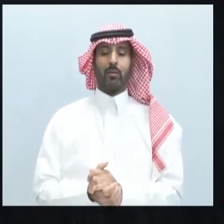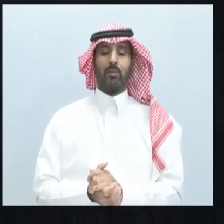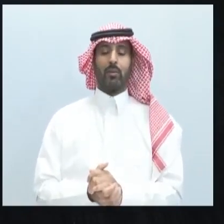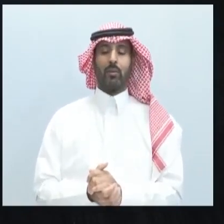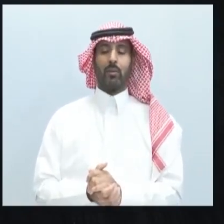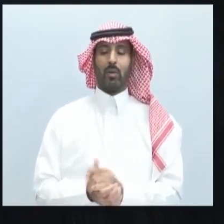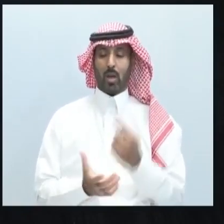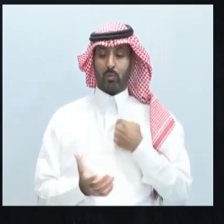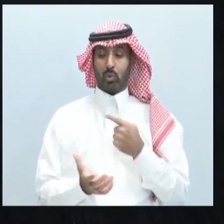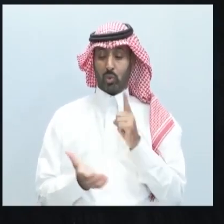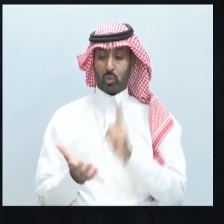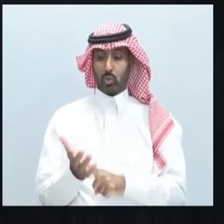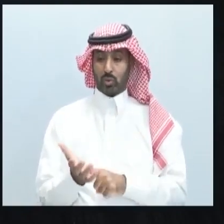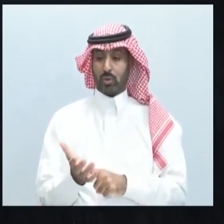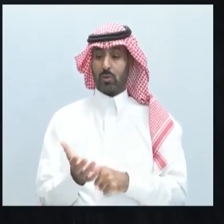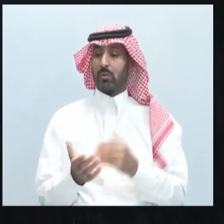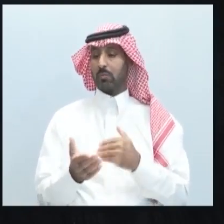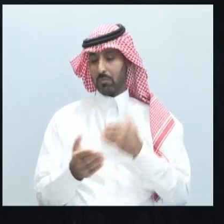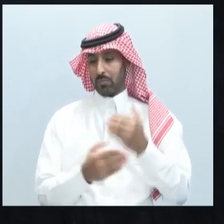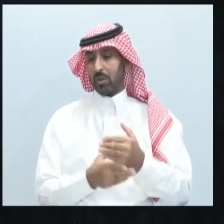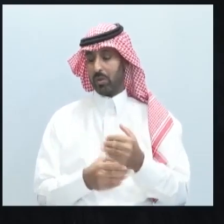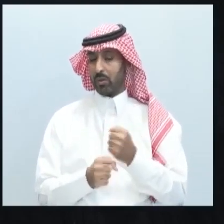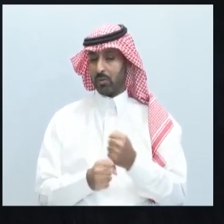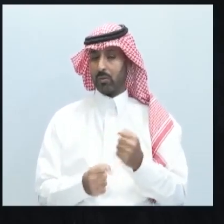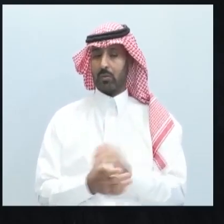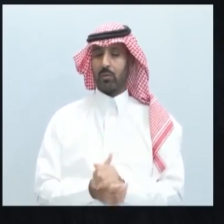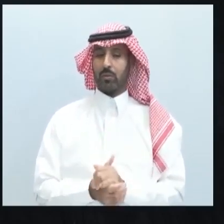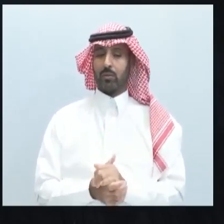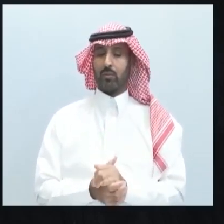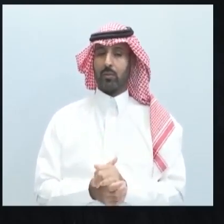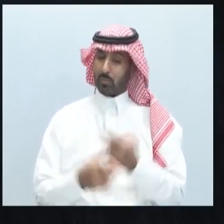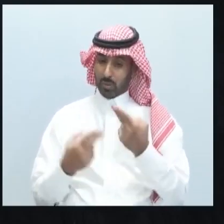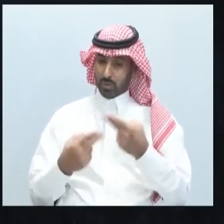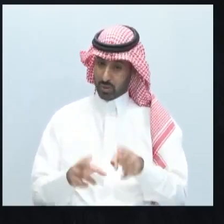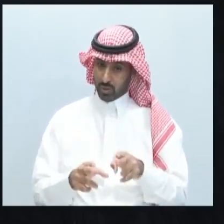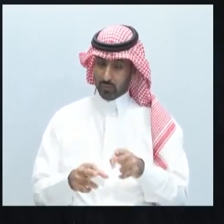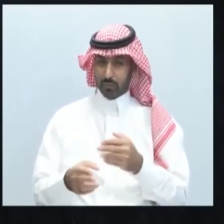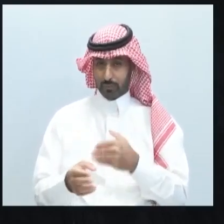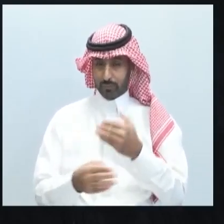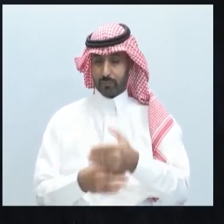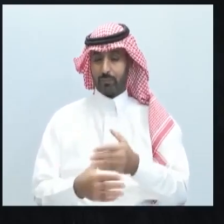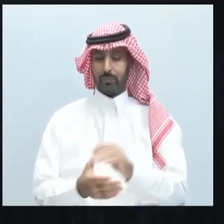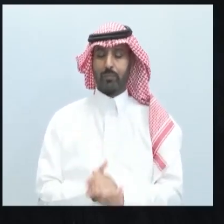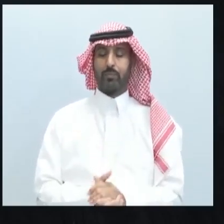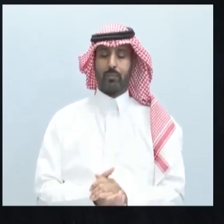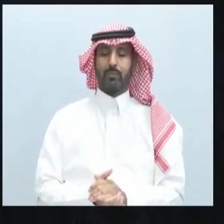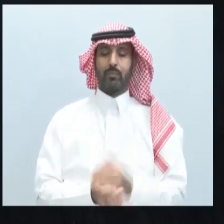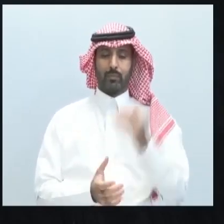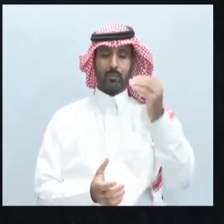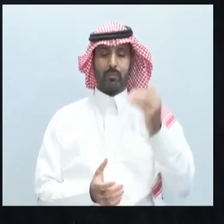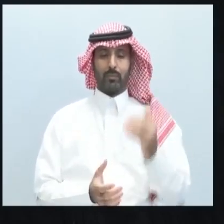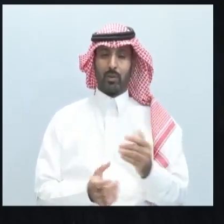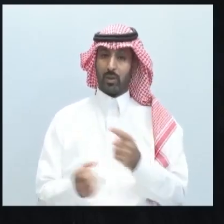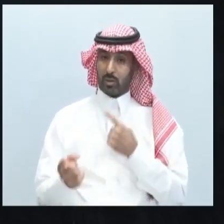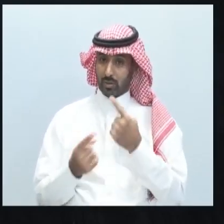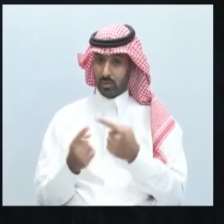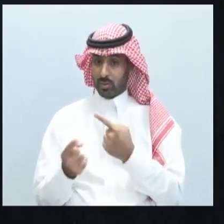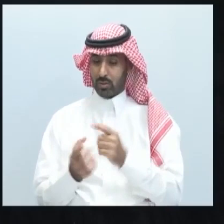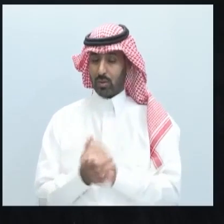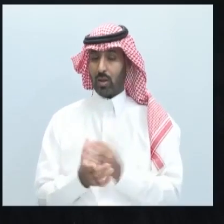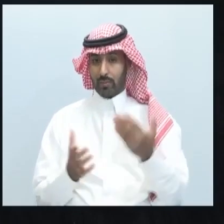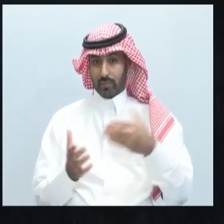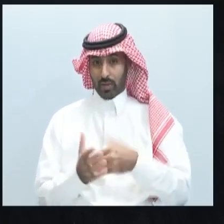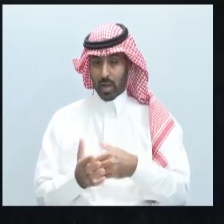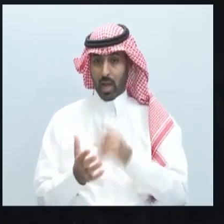I'm sure we can work this out, period. So we have here, this is a sentence we are negotiating, but at the